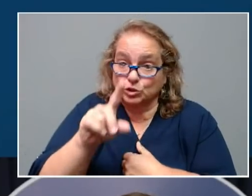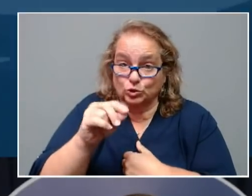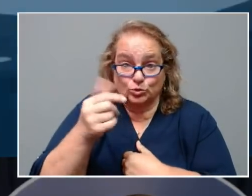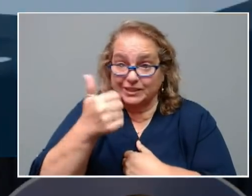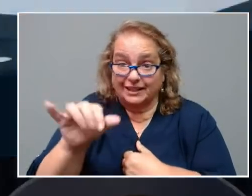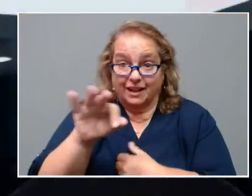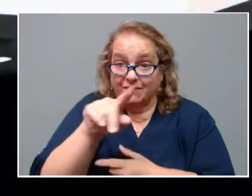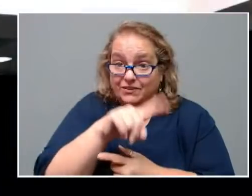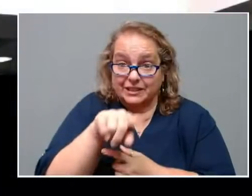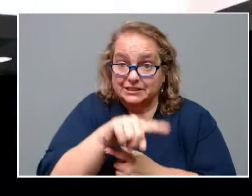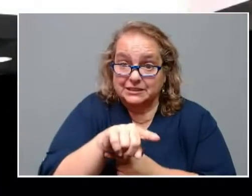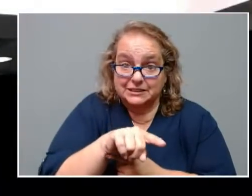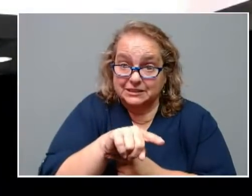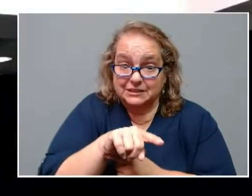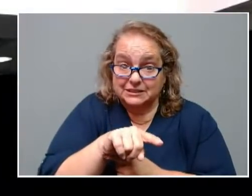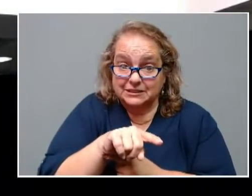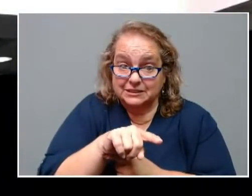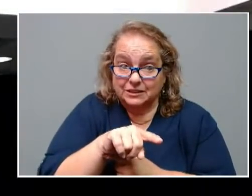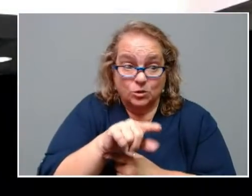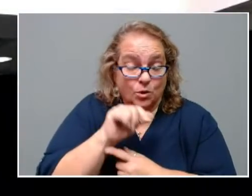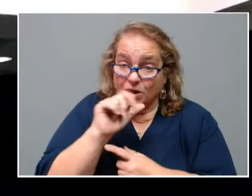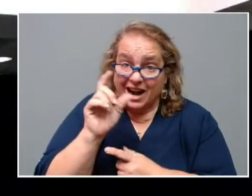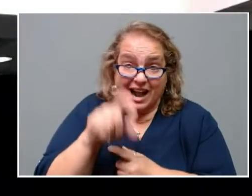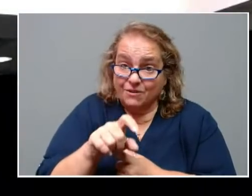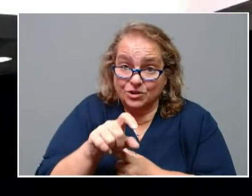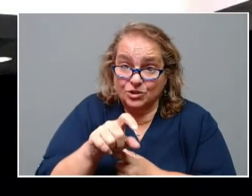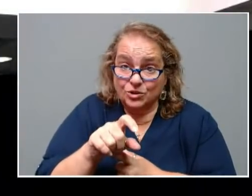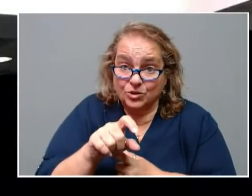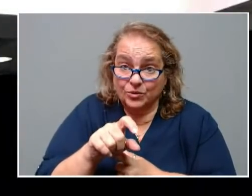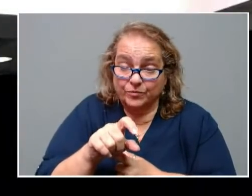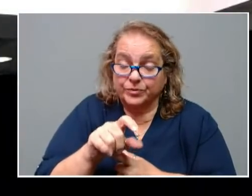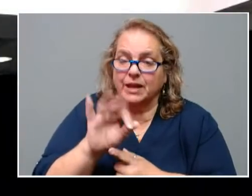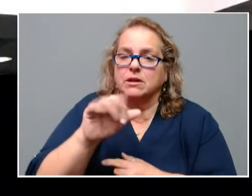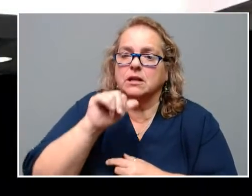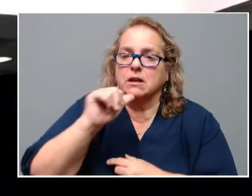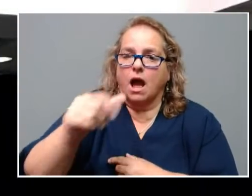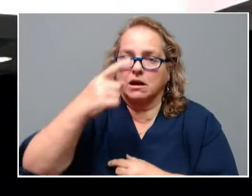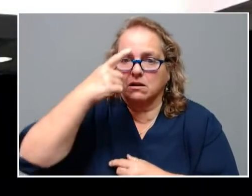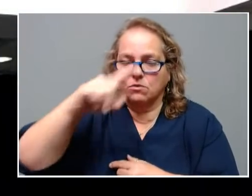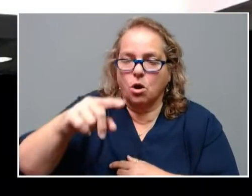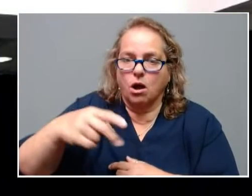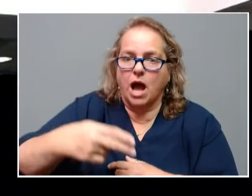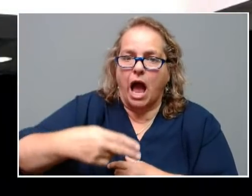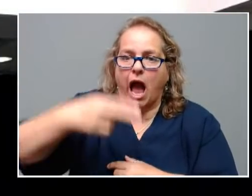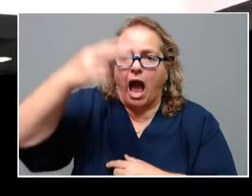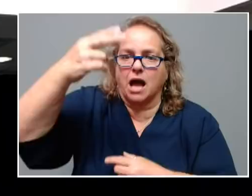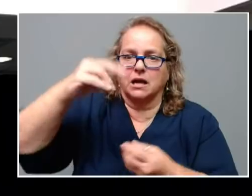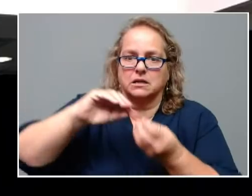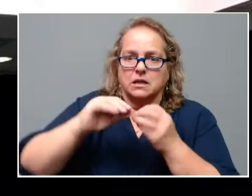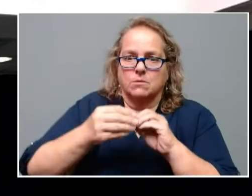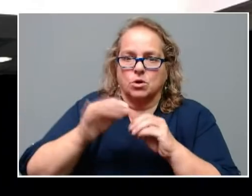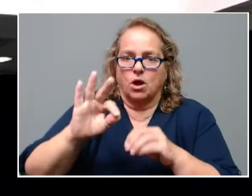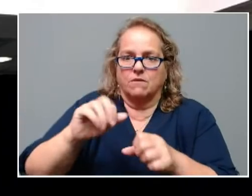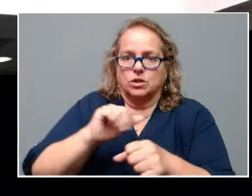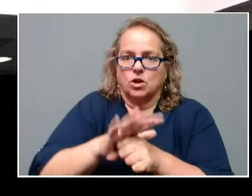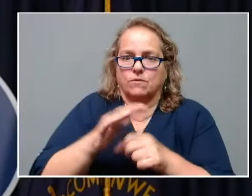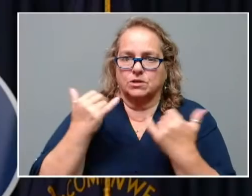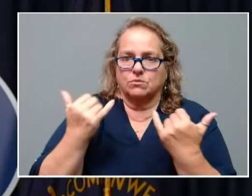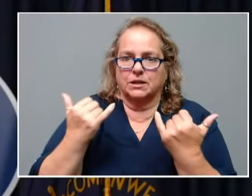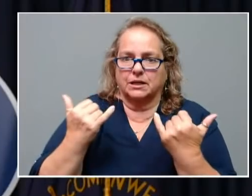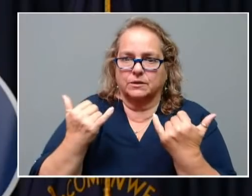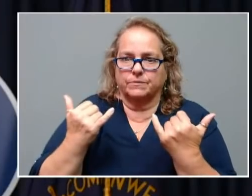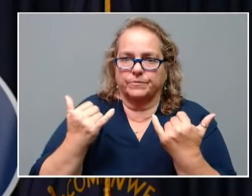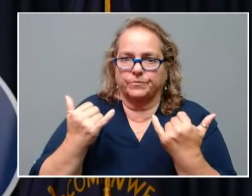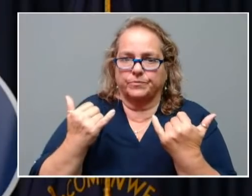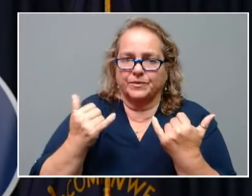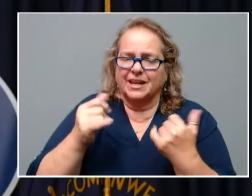wouldn't have the surge that we're having. We wouldn't have full hospitals if we get everybody vaccinated.